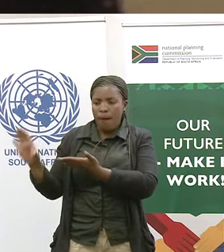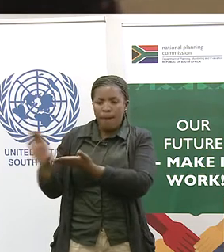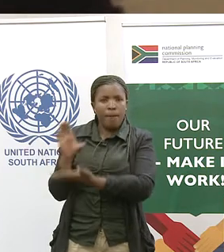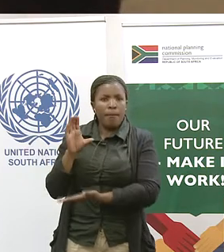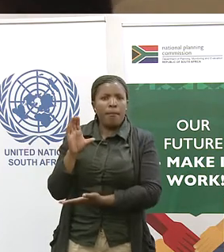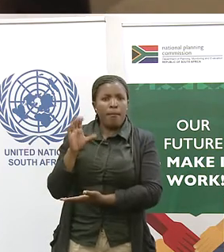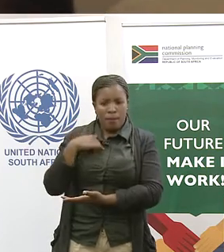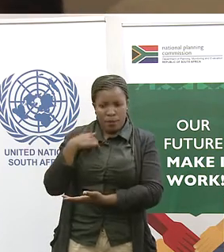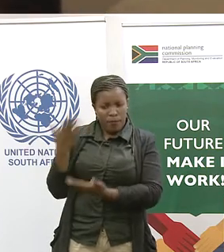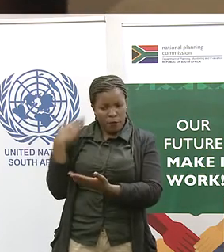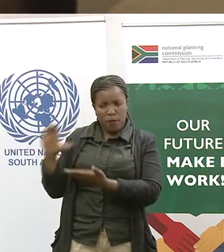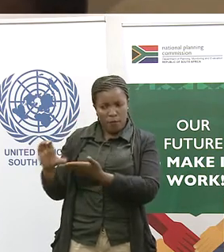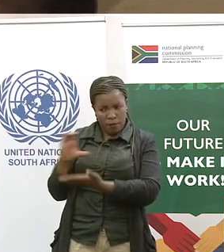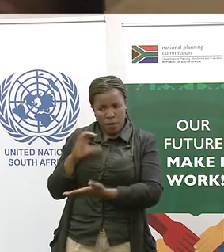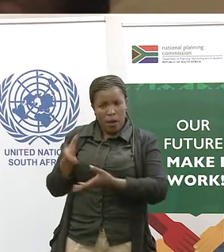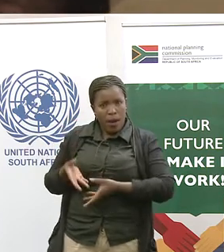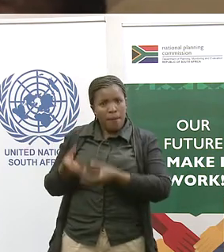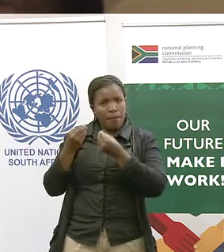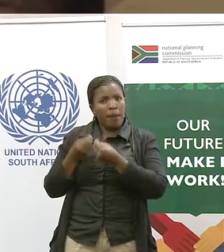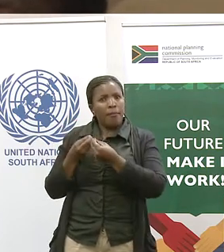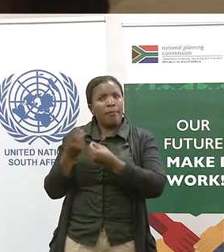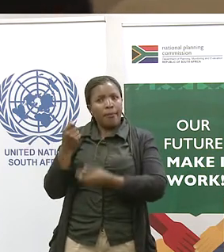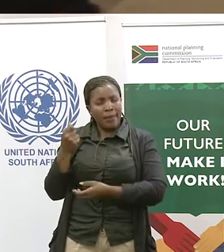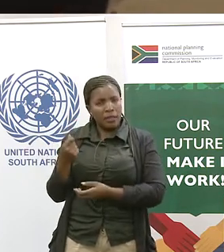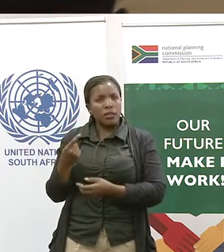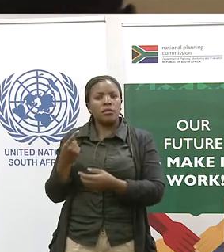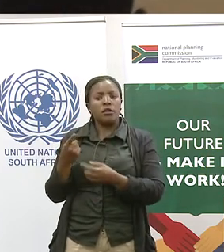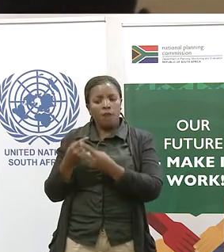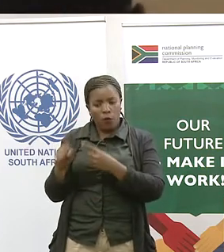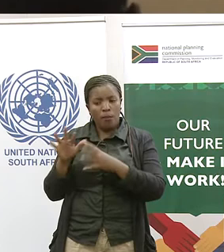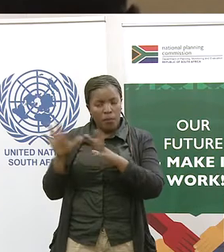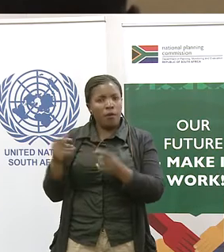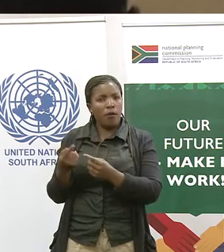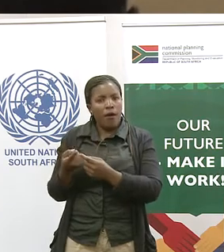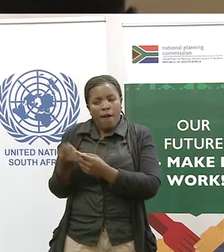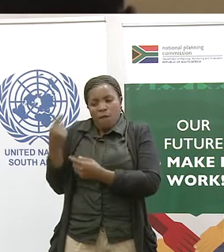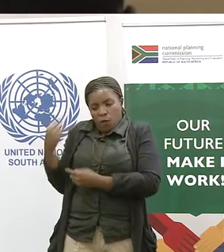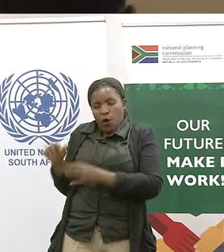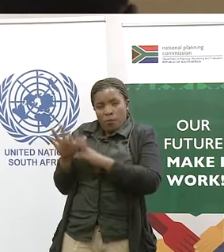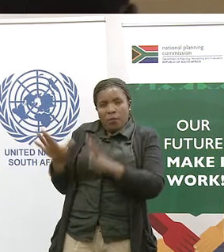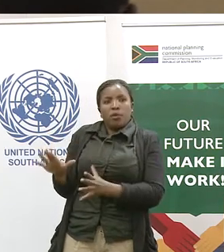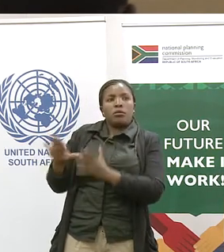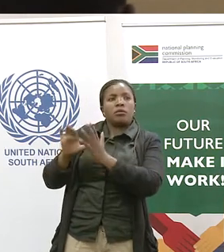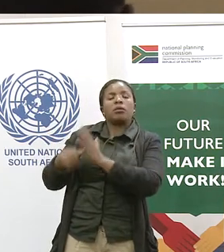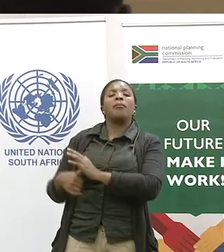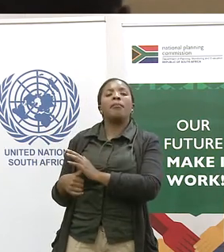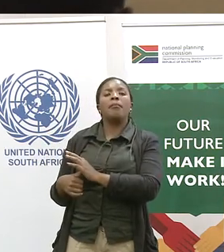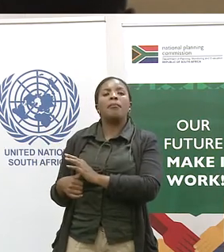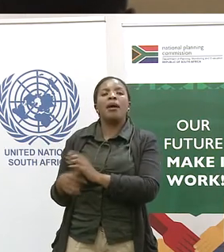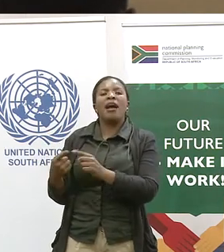disabilities throughout my undergraduate and postgraduate. In other words, it's a NSFAS